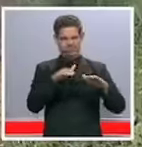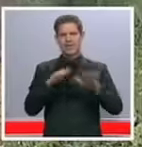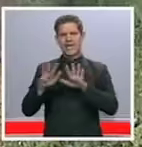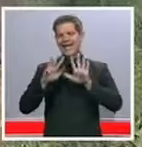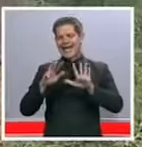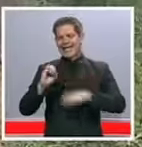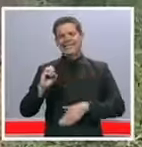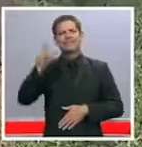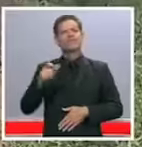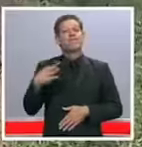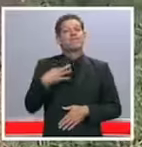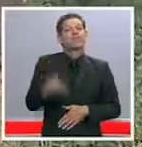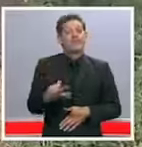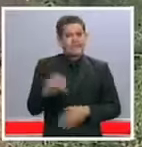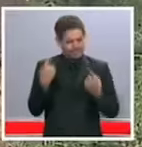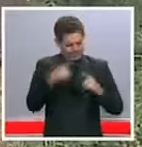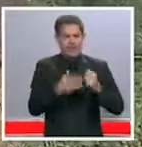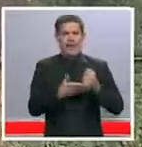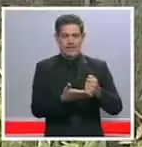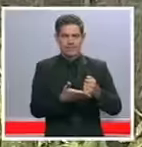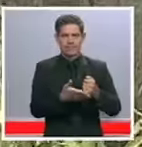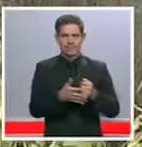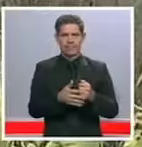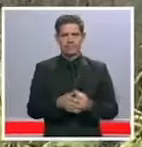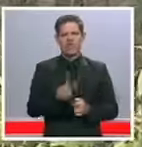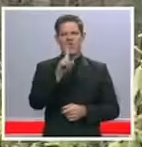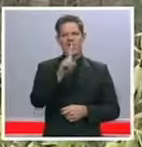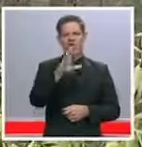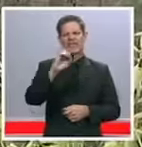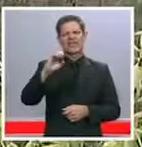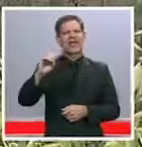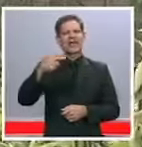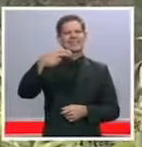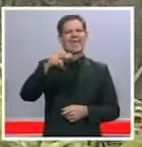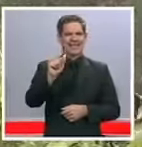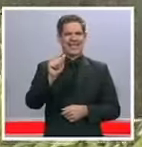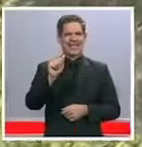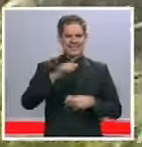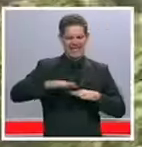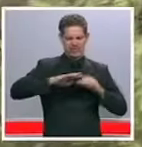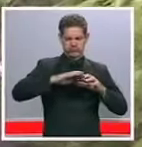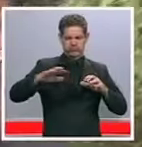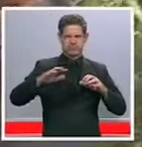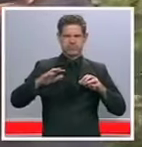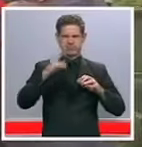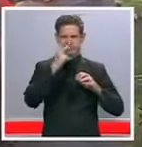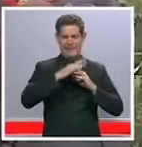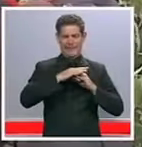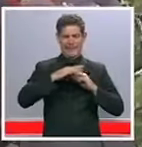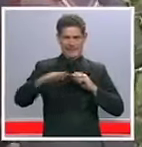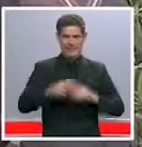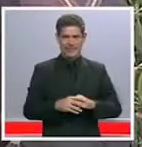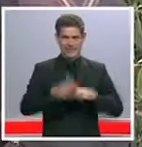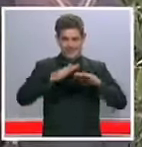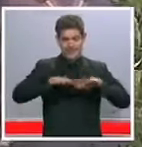volunteers are helping firefighters. Officials say about 1,000 hectares of land has been scorched so far. The mountain catchment